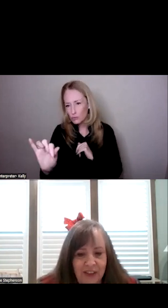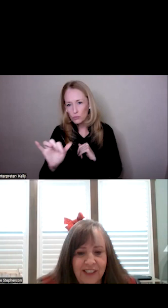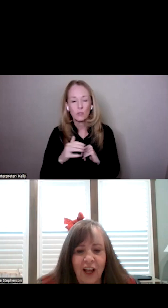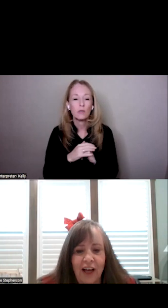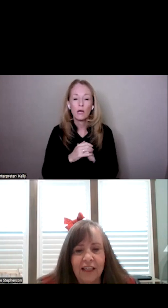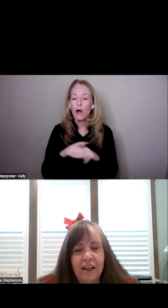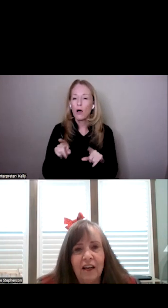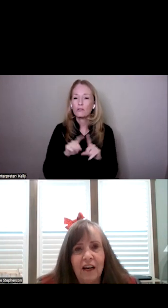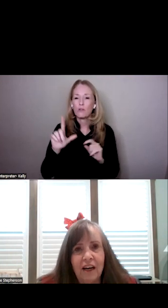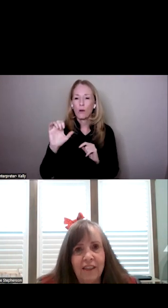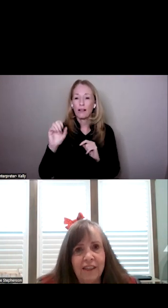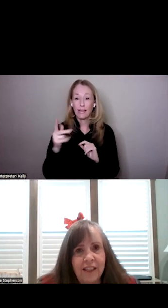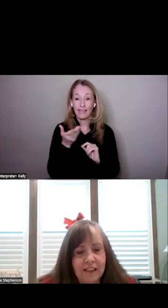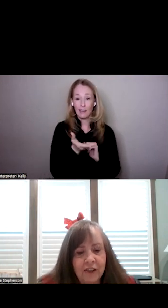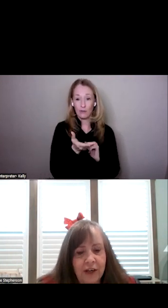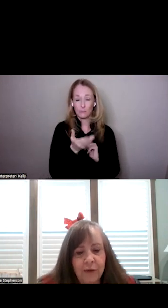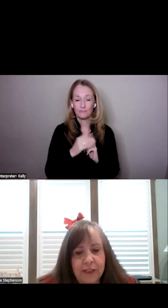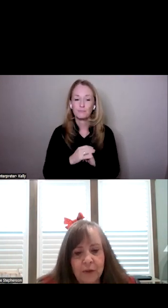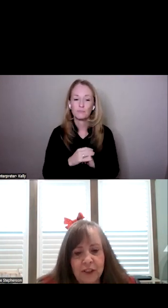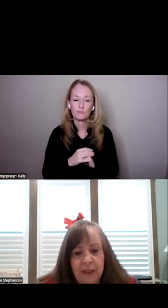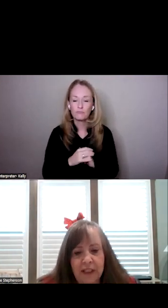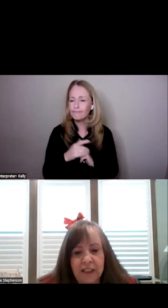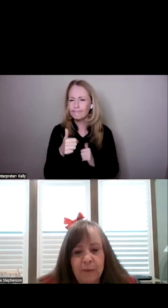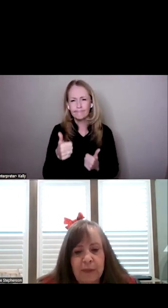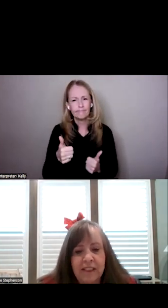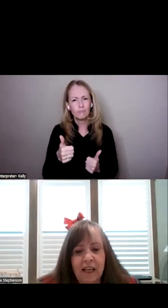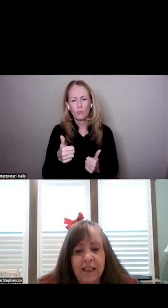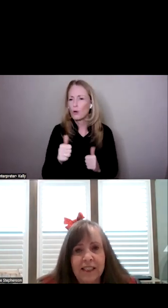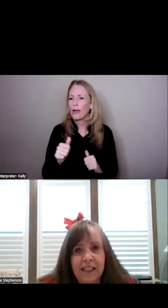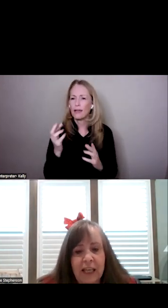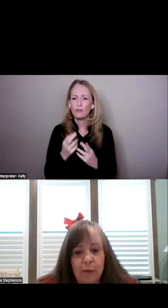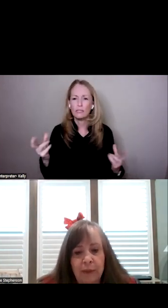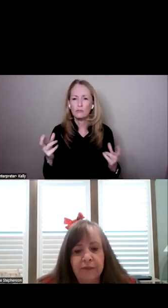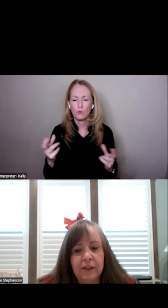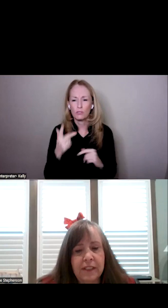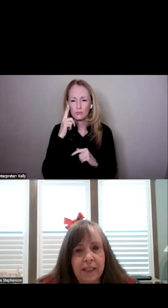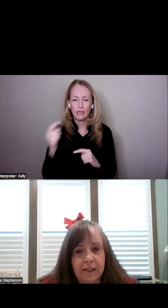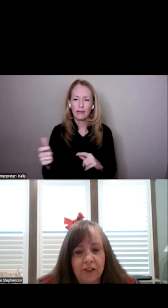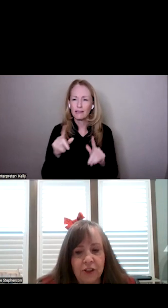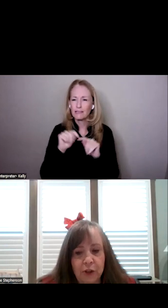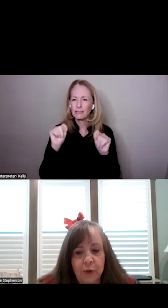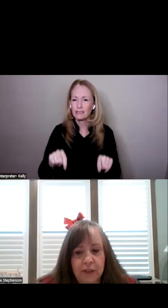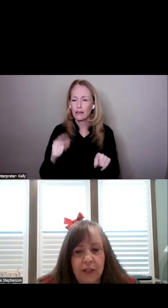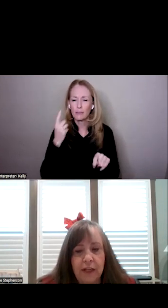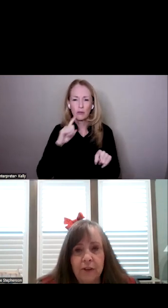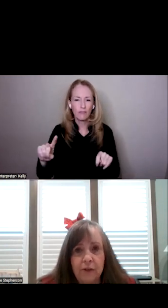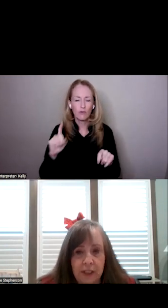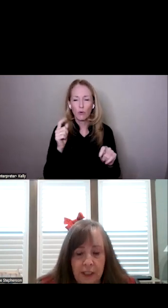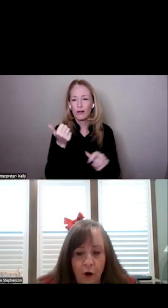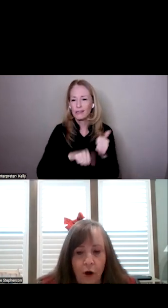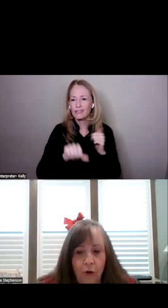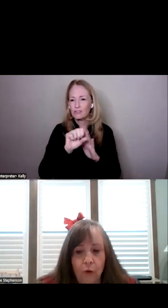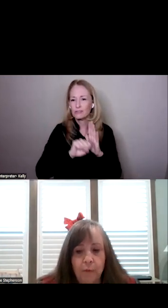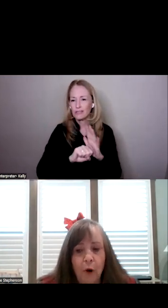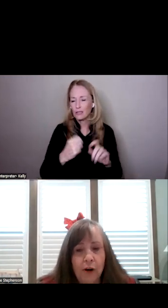a link on the slide. This is a great resource because it's been designed as a template for the states to use. They can use it